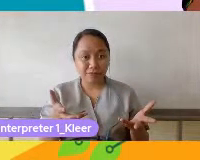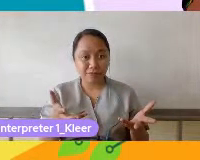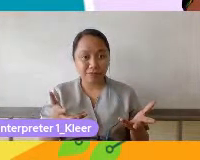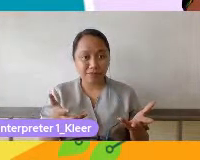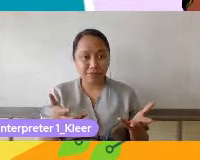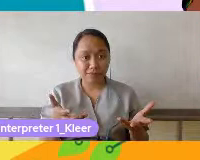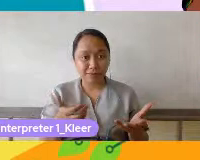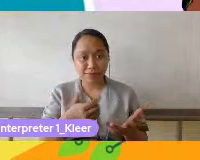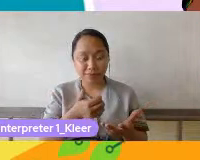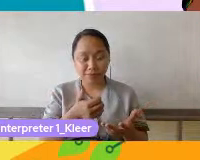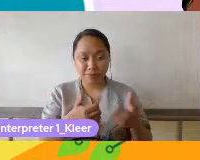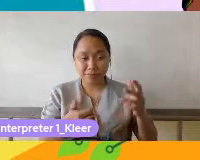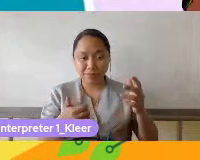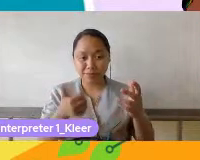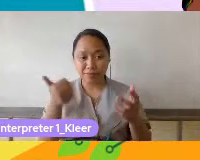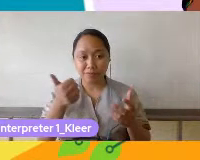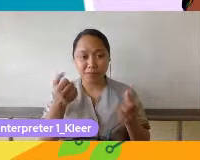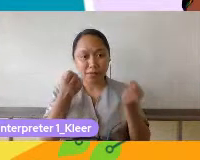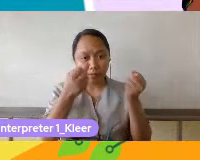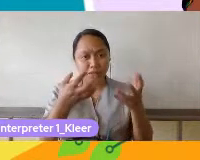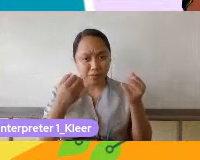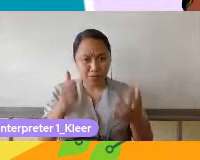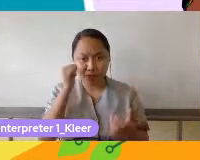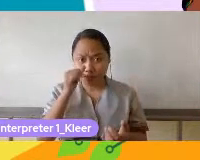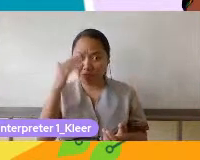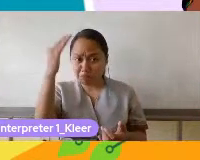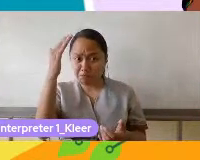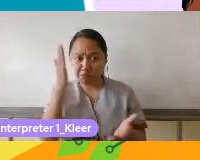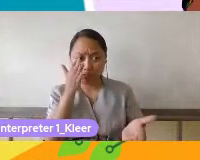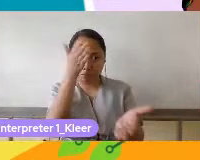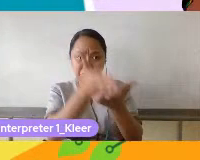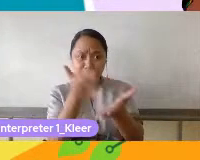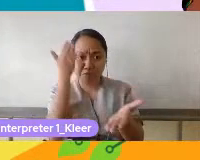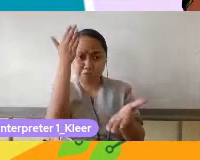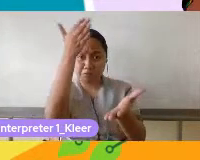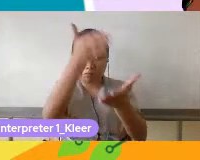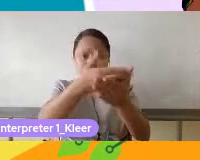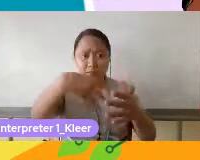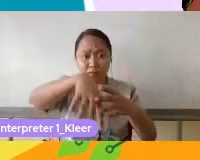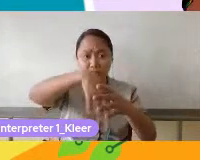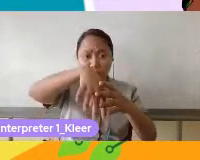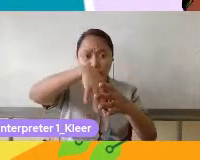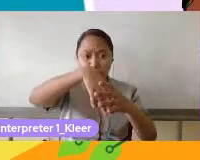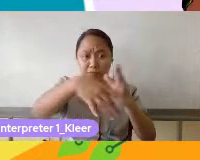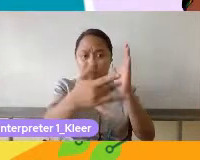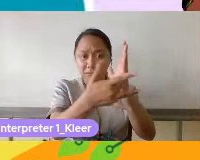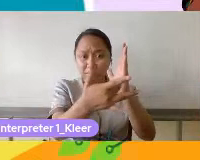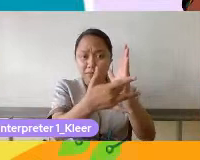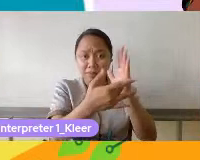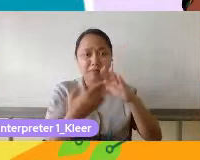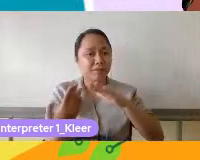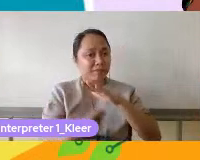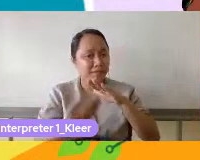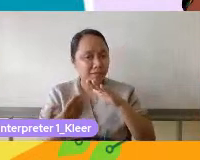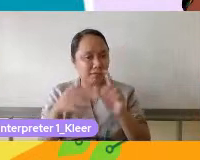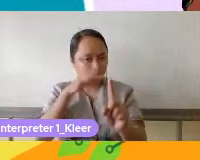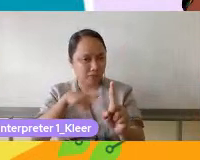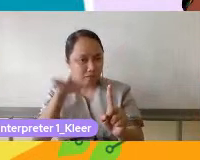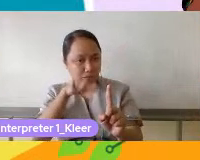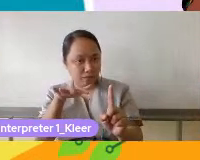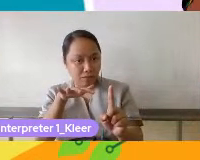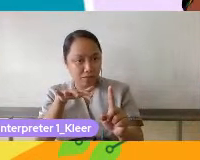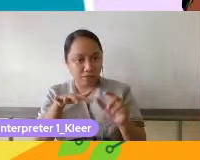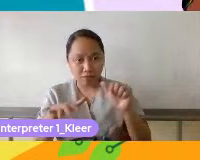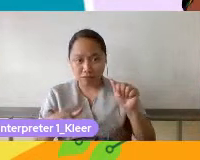from Jeanette Aguas. Marami po bang babae ang nagpupunta sa space technology base po sa observation nyo